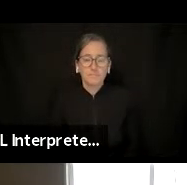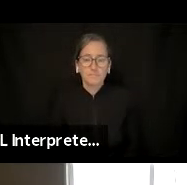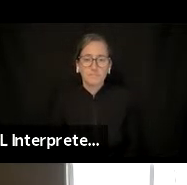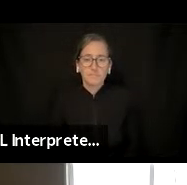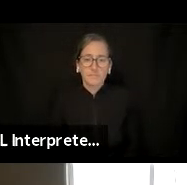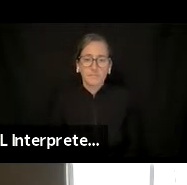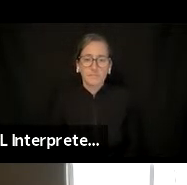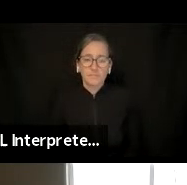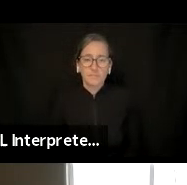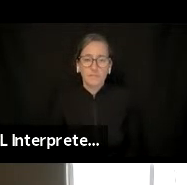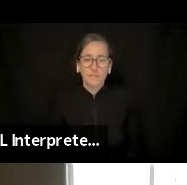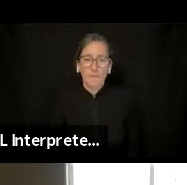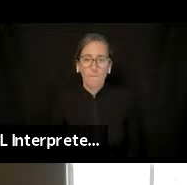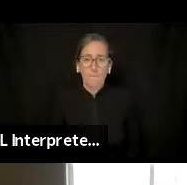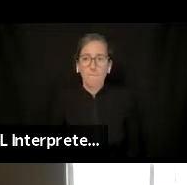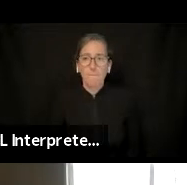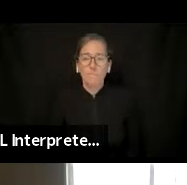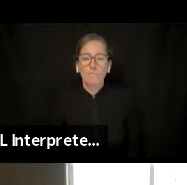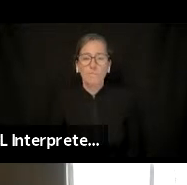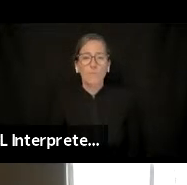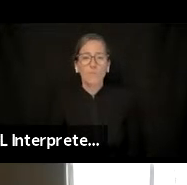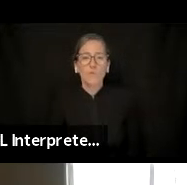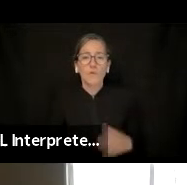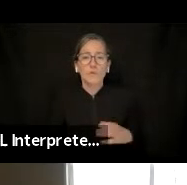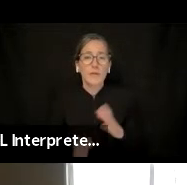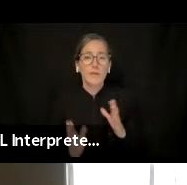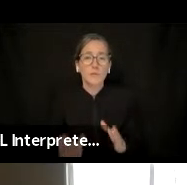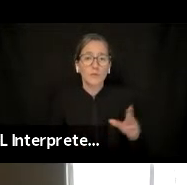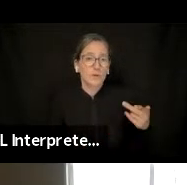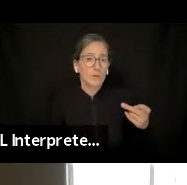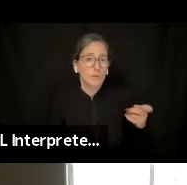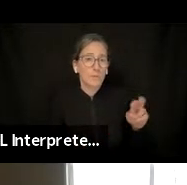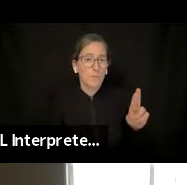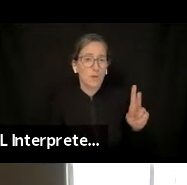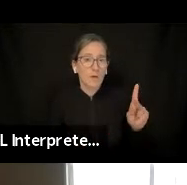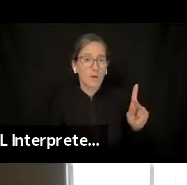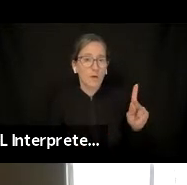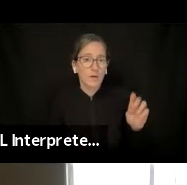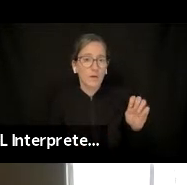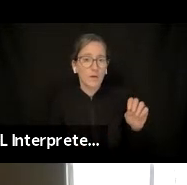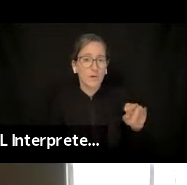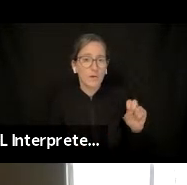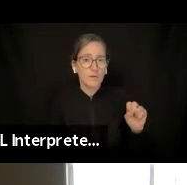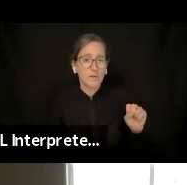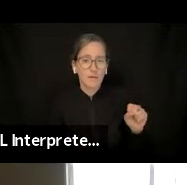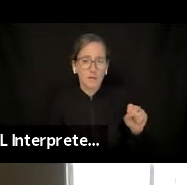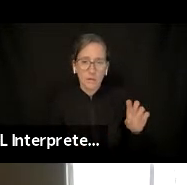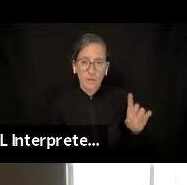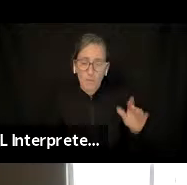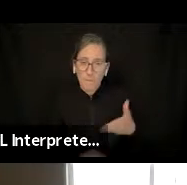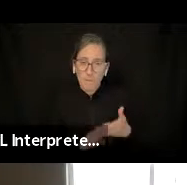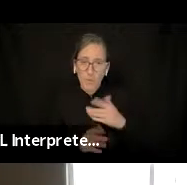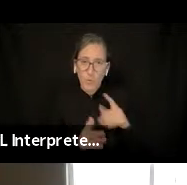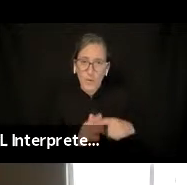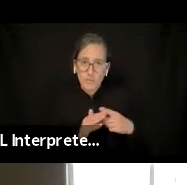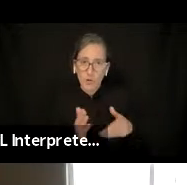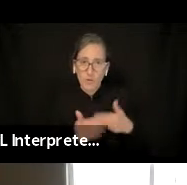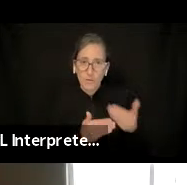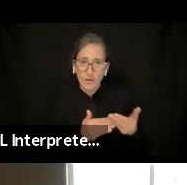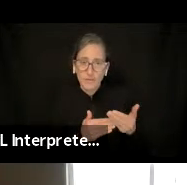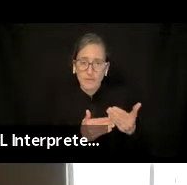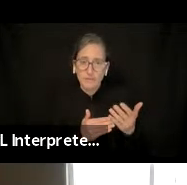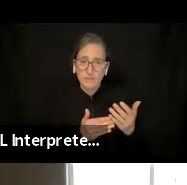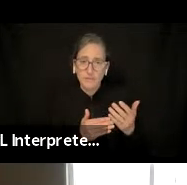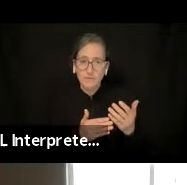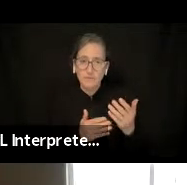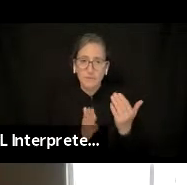All right. Councillor Perkins, do you have any, before we move into the next piece of the agenda, do you